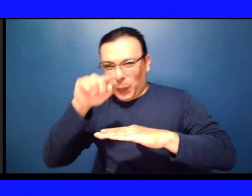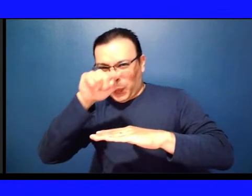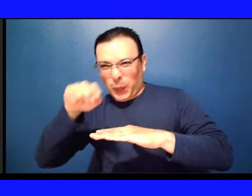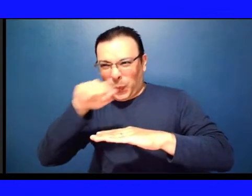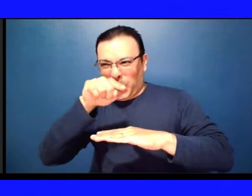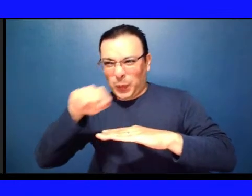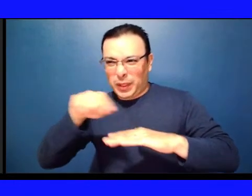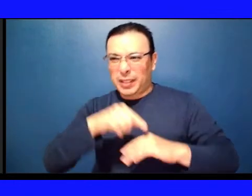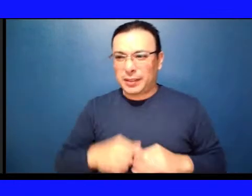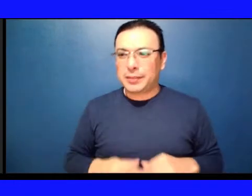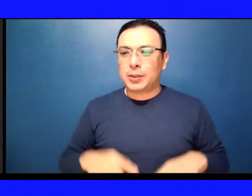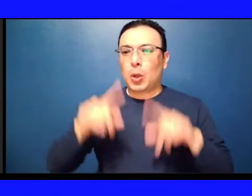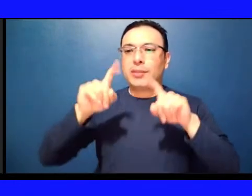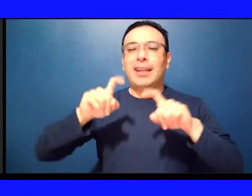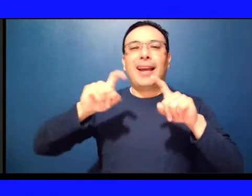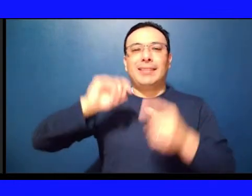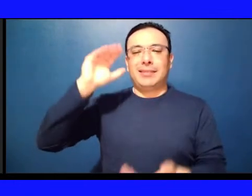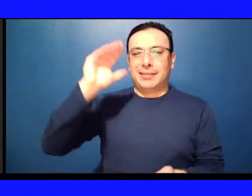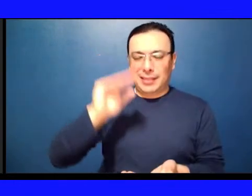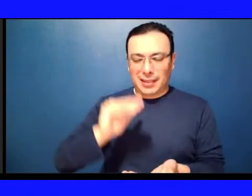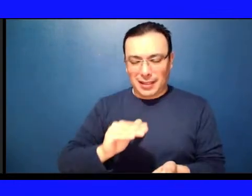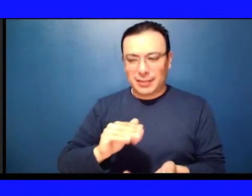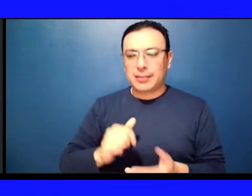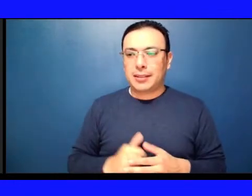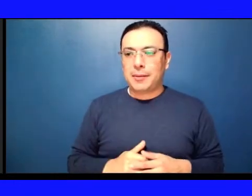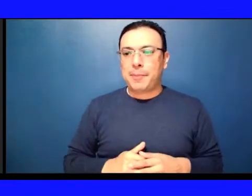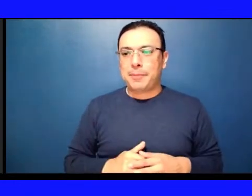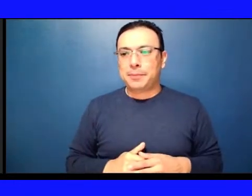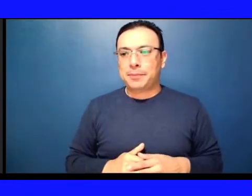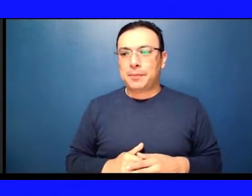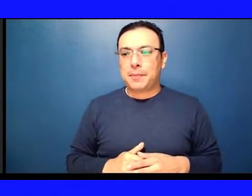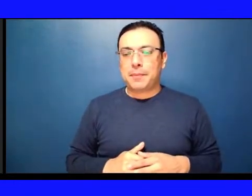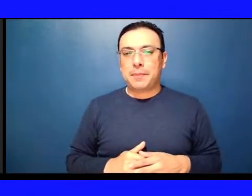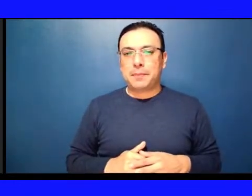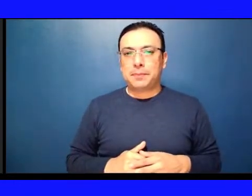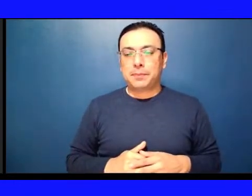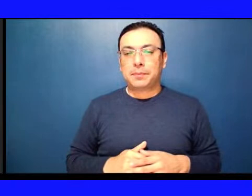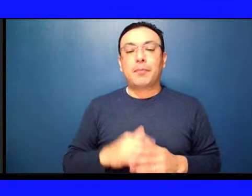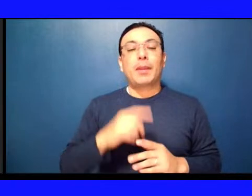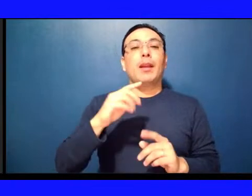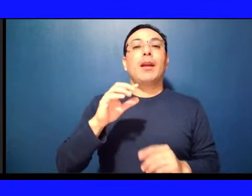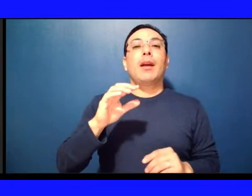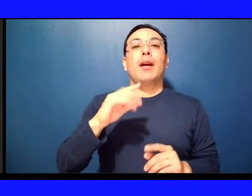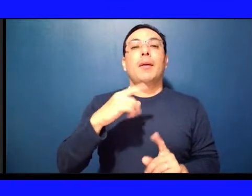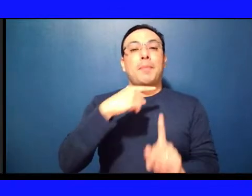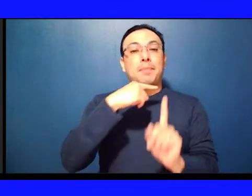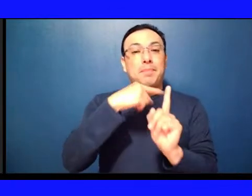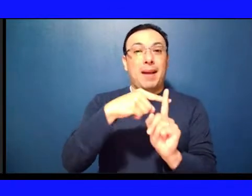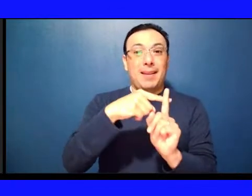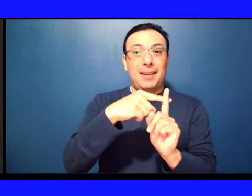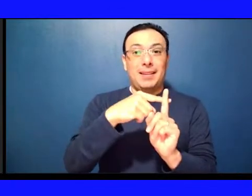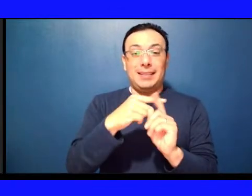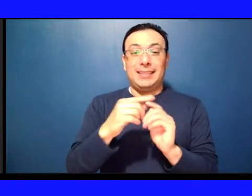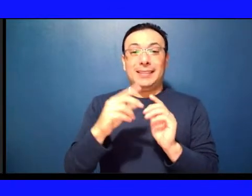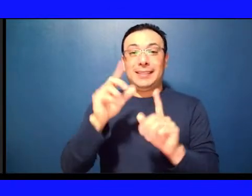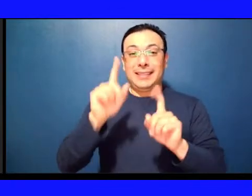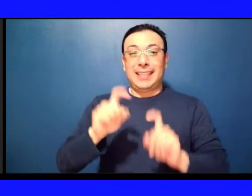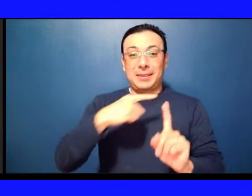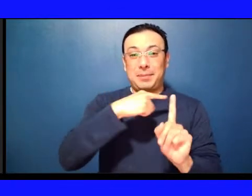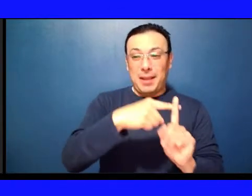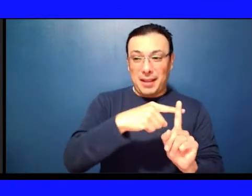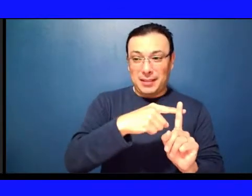Q4, and then vaccine numbers keep marching up. This does not capture